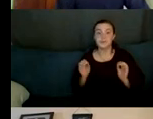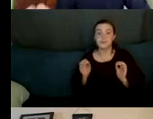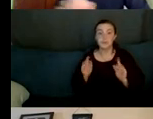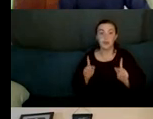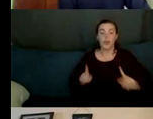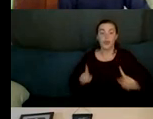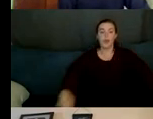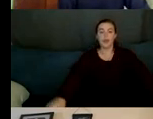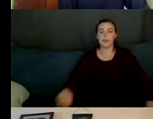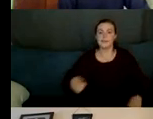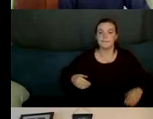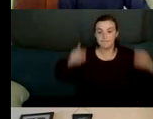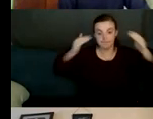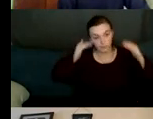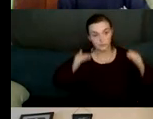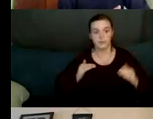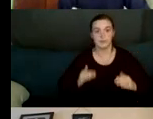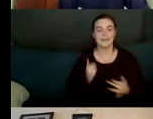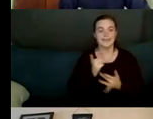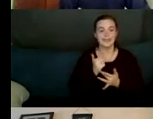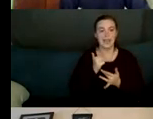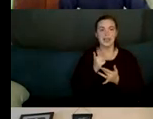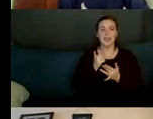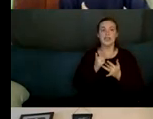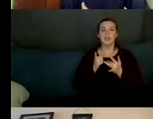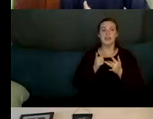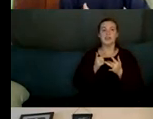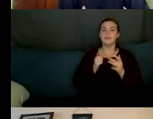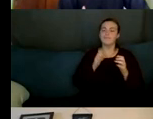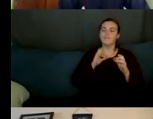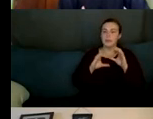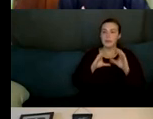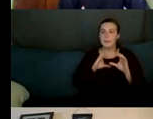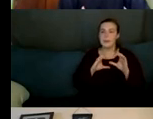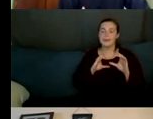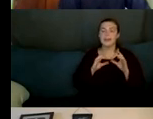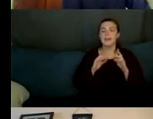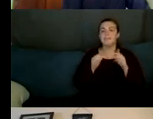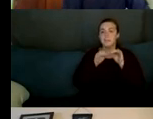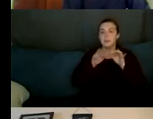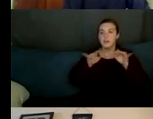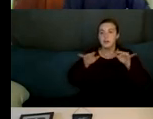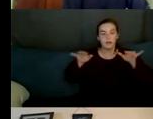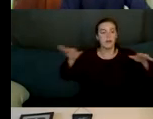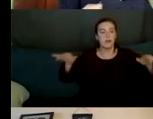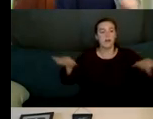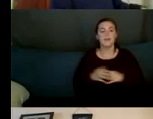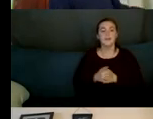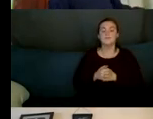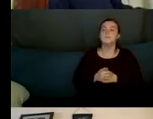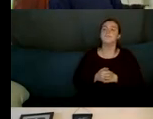our next kind of set of tech is more about communicating out than it is about the planning process. So